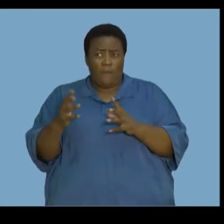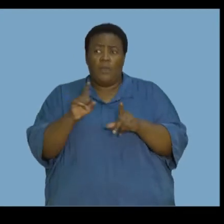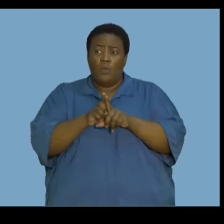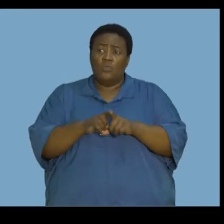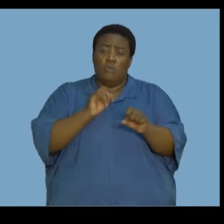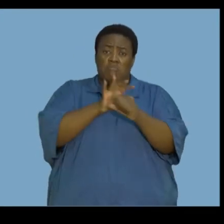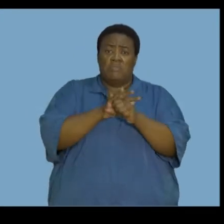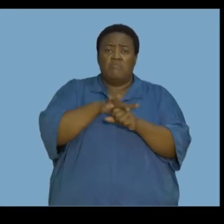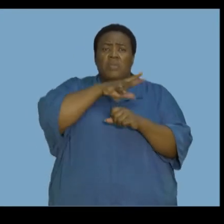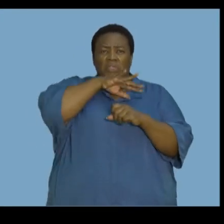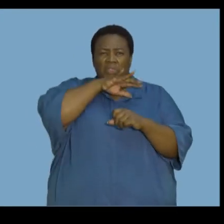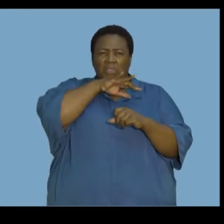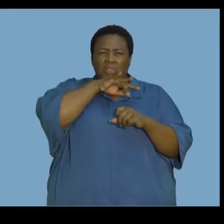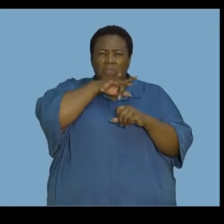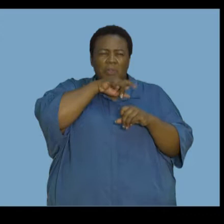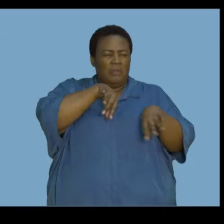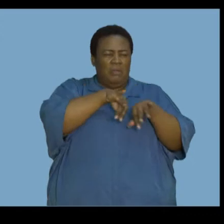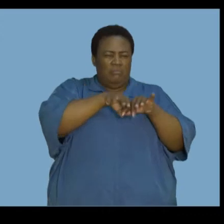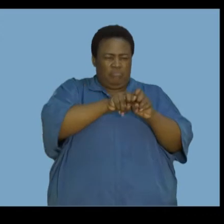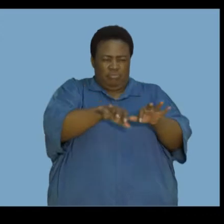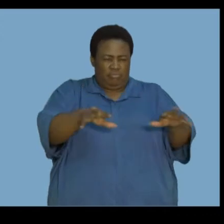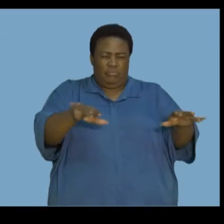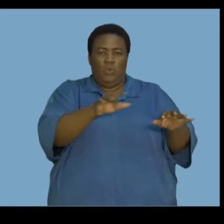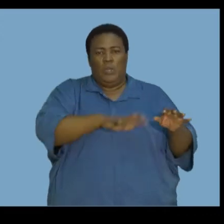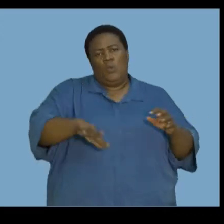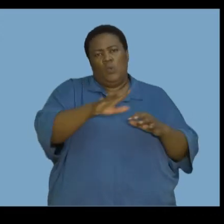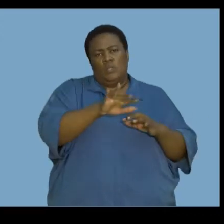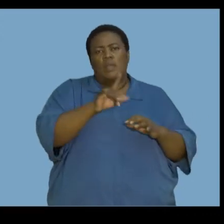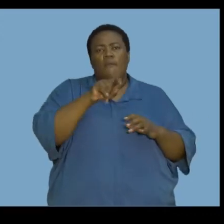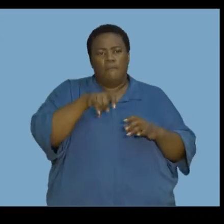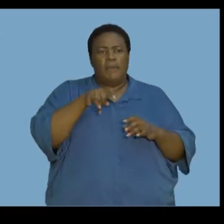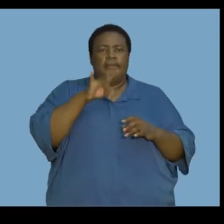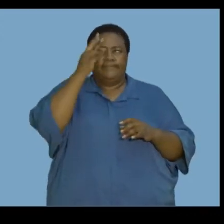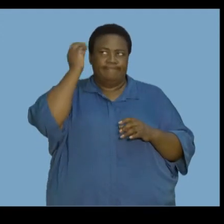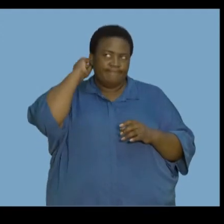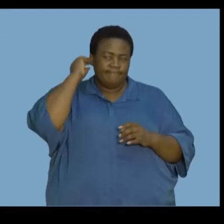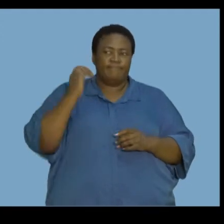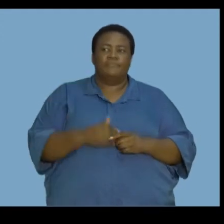as pollute them. And then the impact of pollution on these water bodies need to be considered.